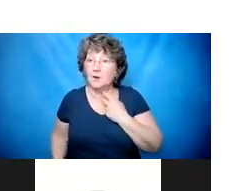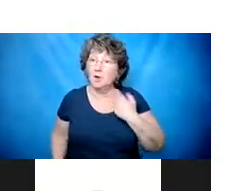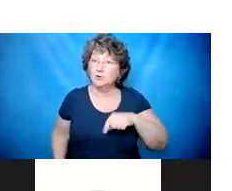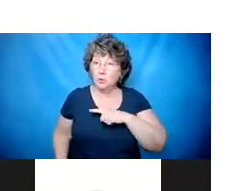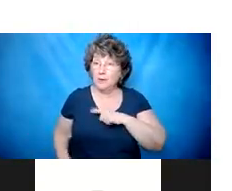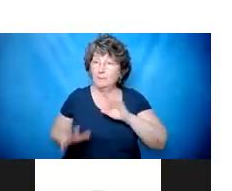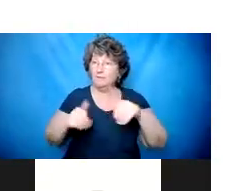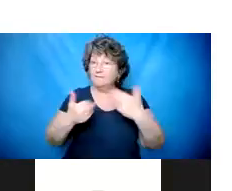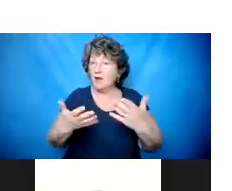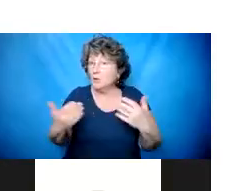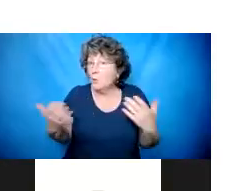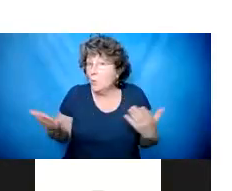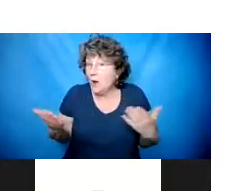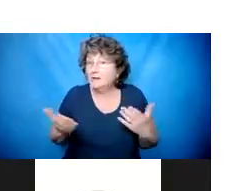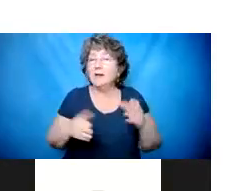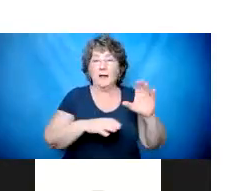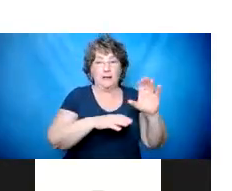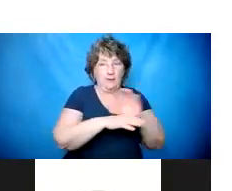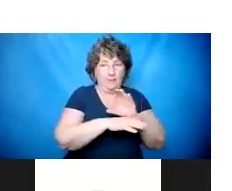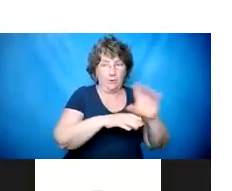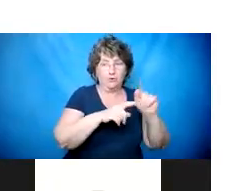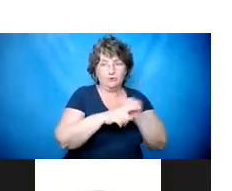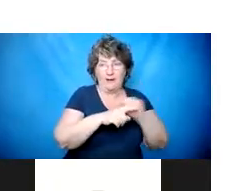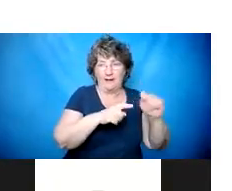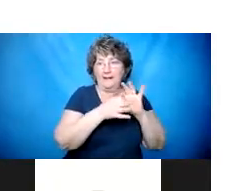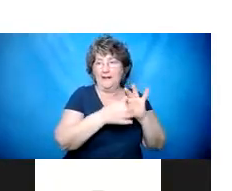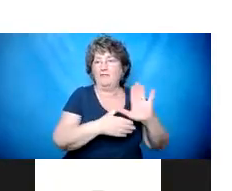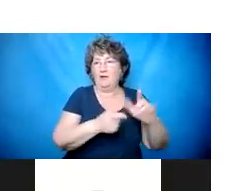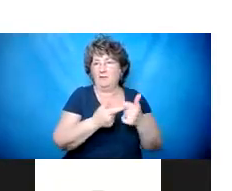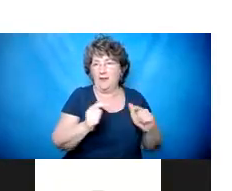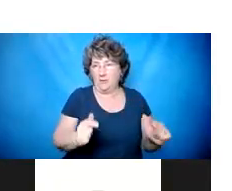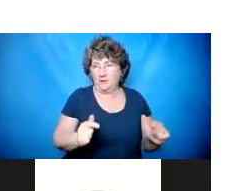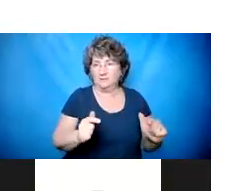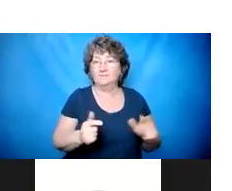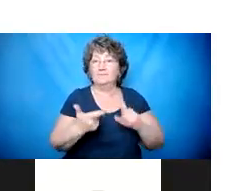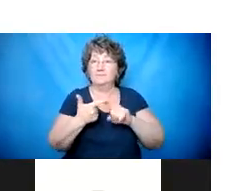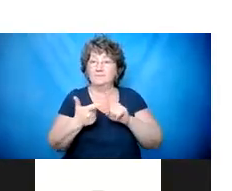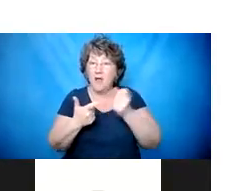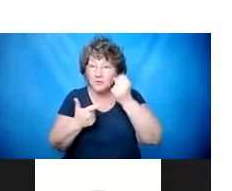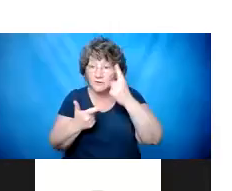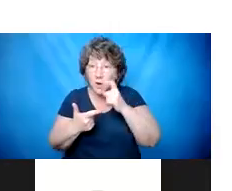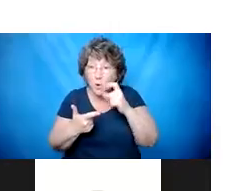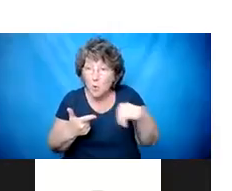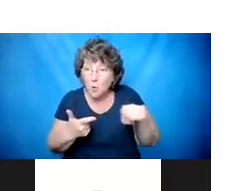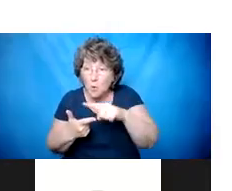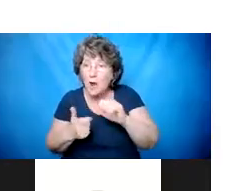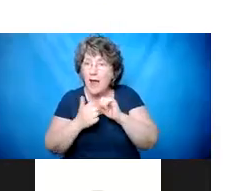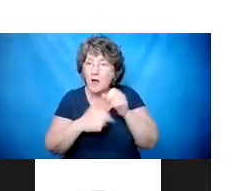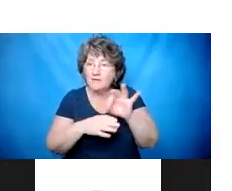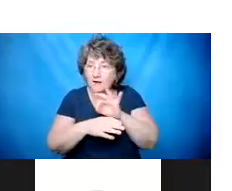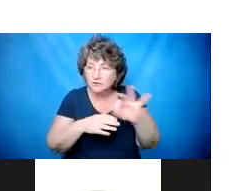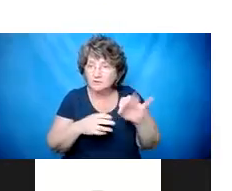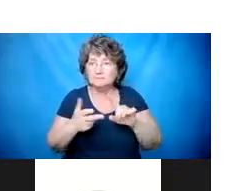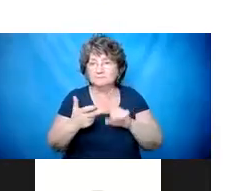provide computer training in their language, understand who they are and how they function, offer to go beyond